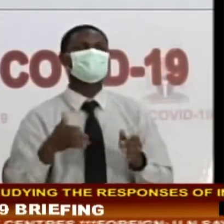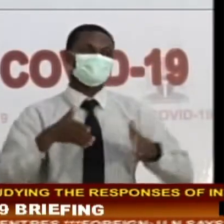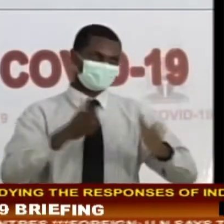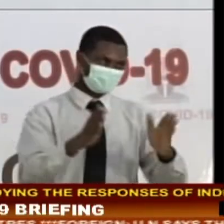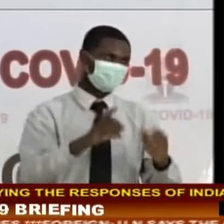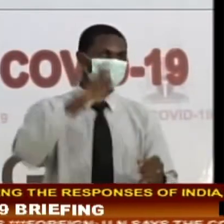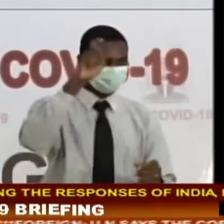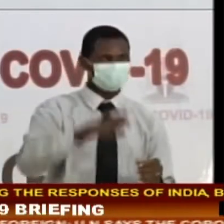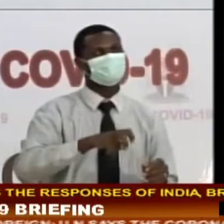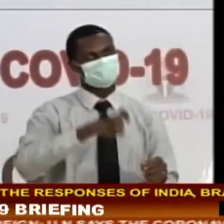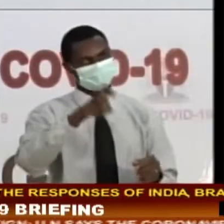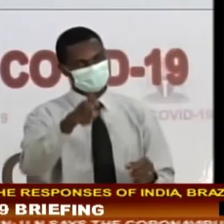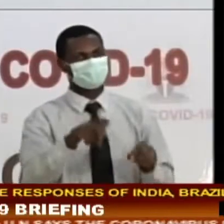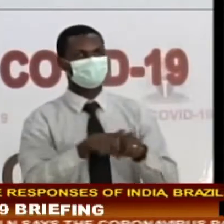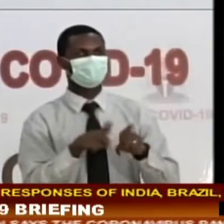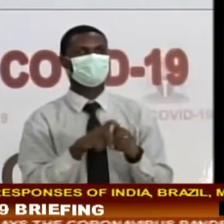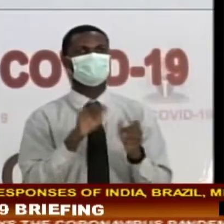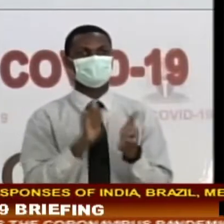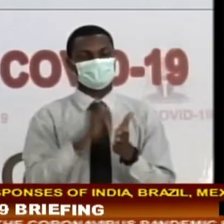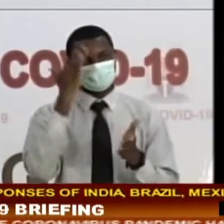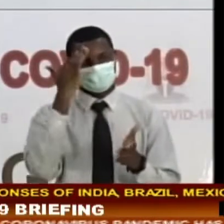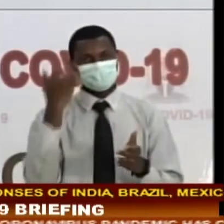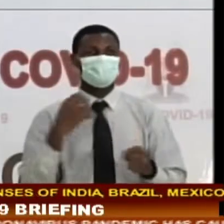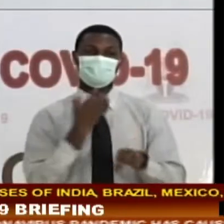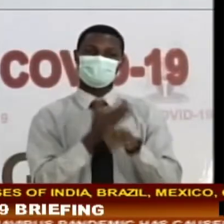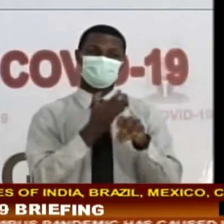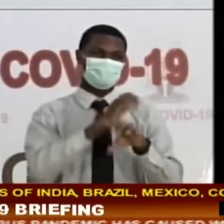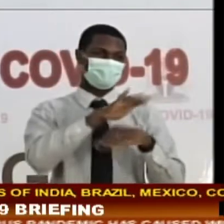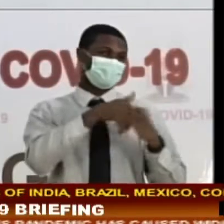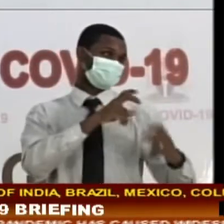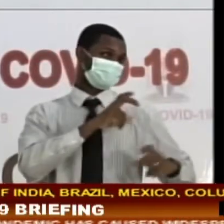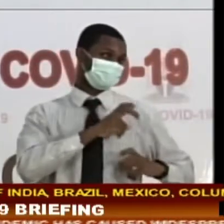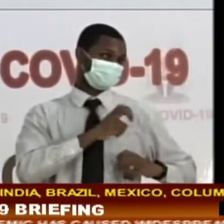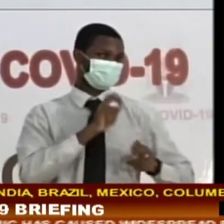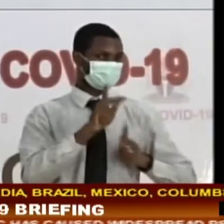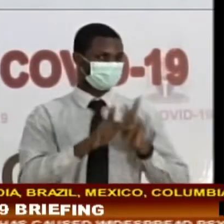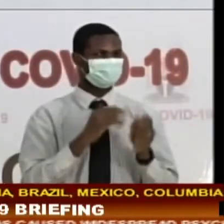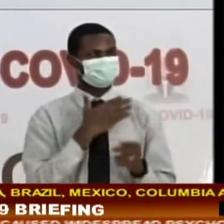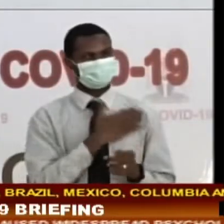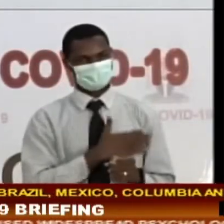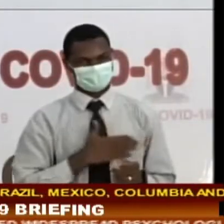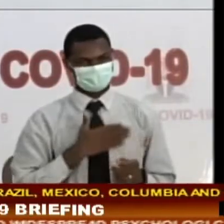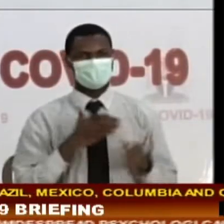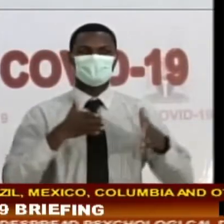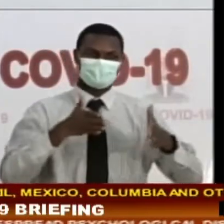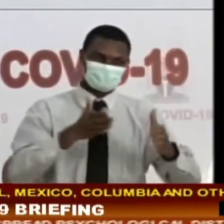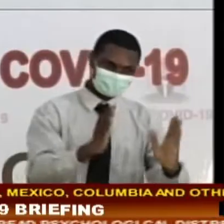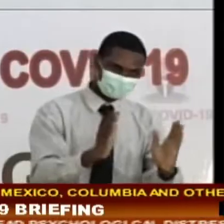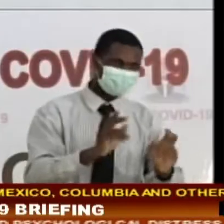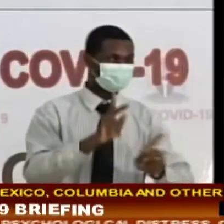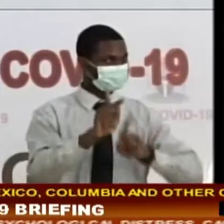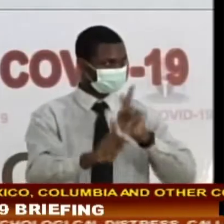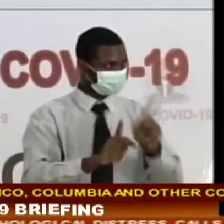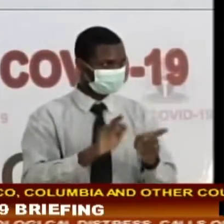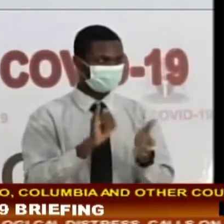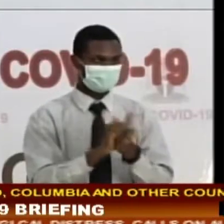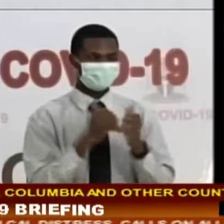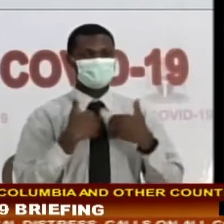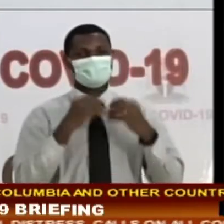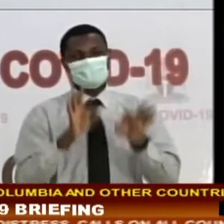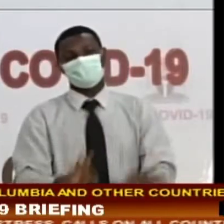this end um the PTF continues to urge security agencies to reinforce their surveillance across the states to ensure the